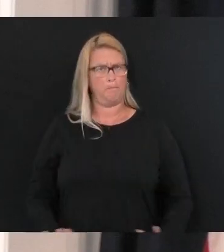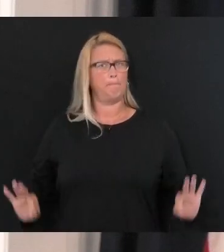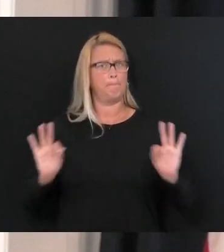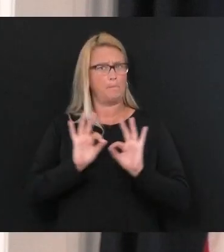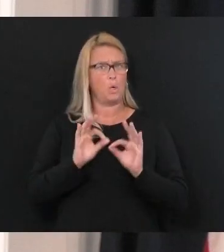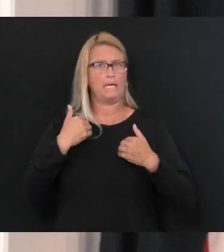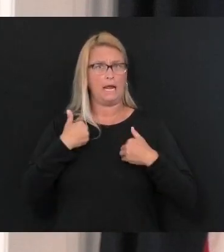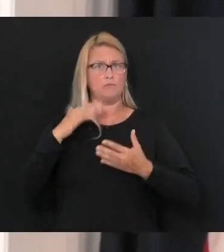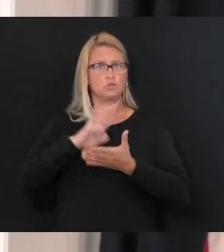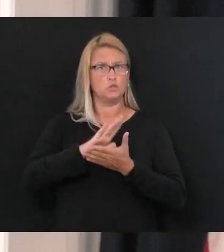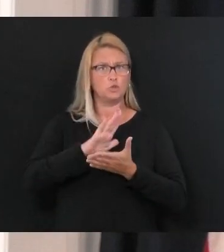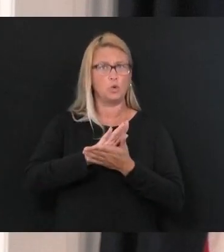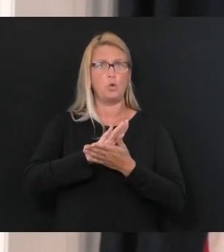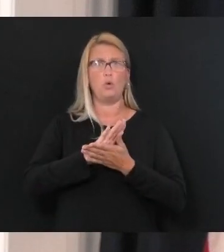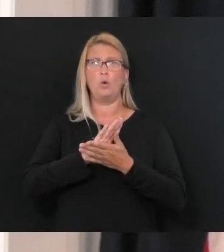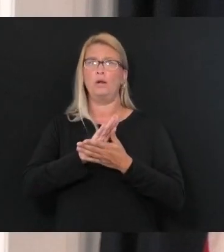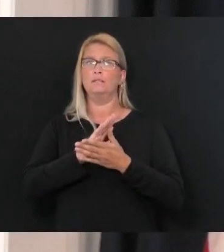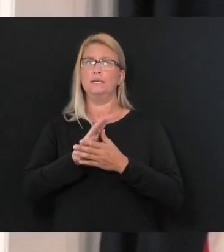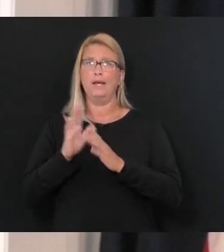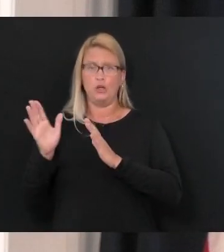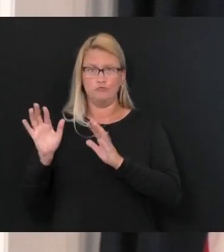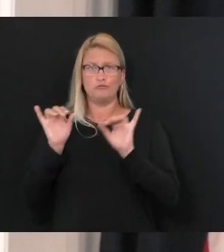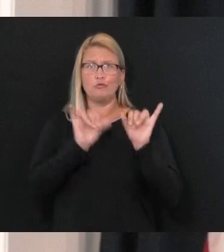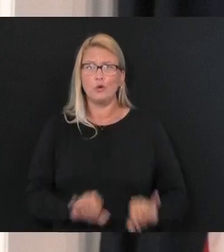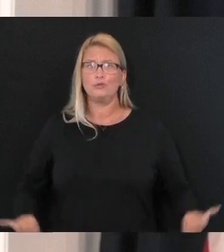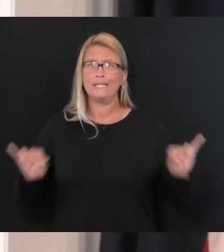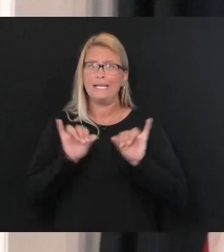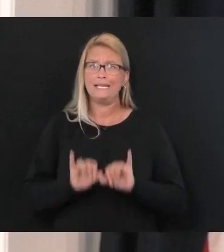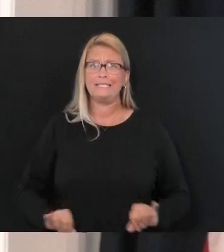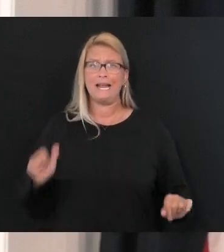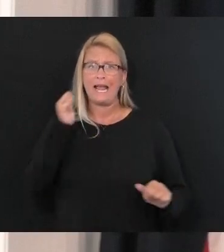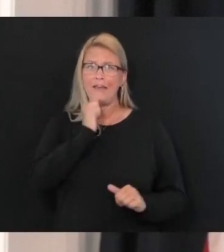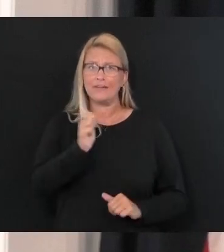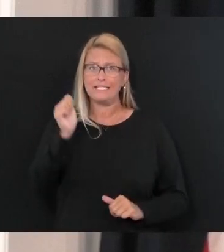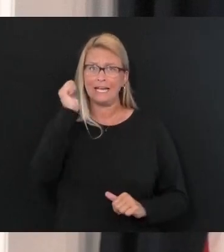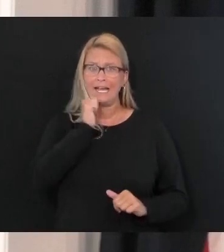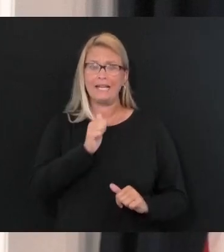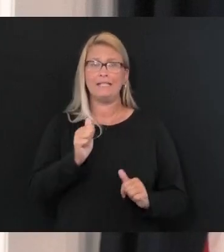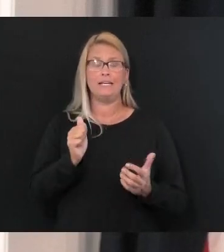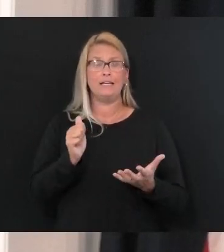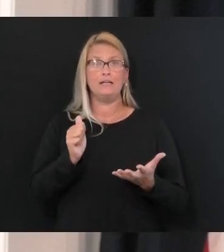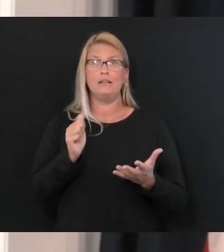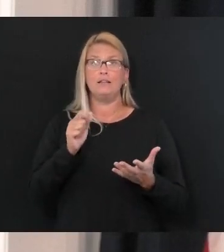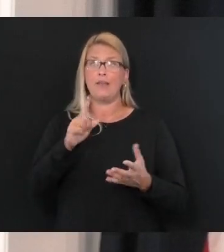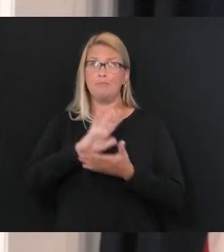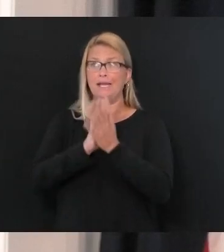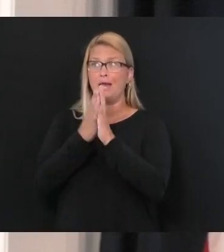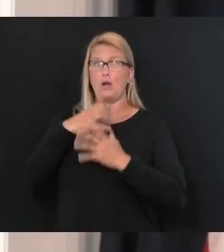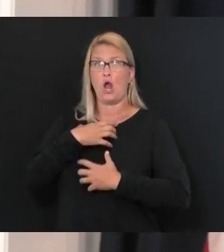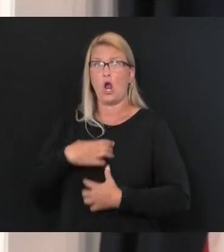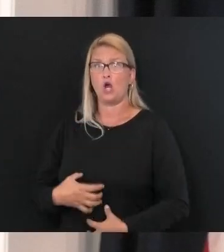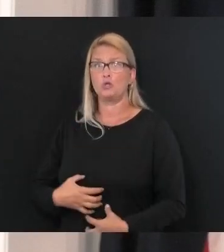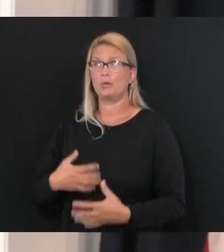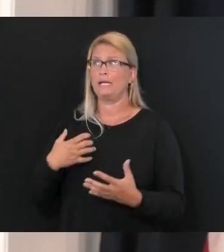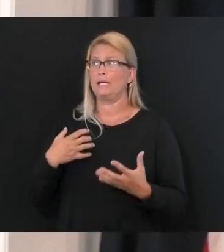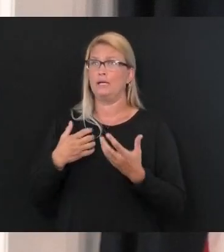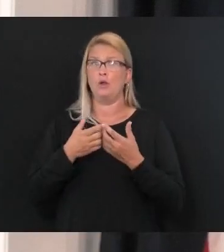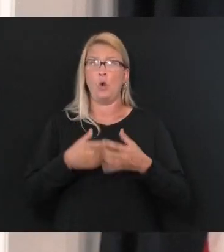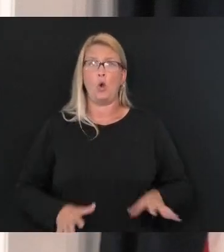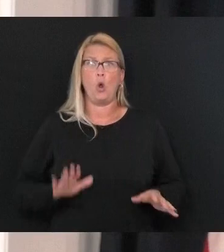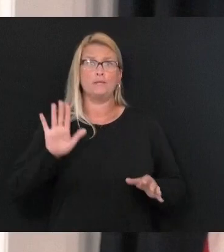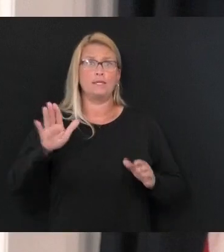some children results in hunger, results in the lack of structure, results in more childhood